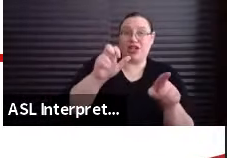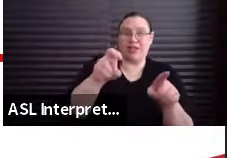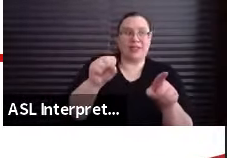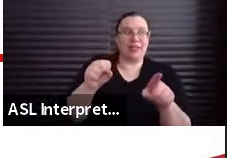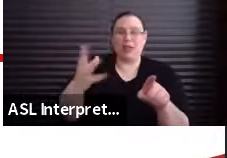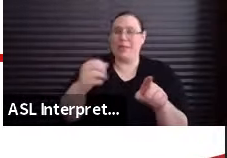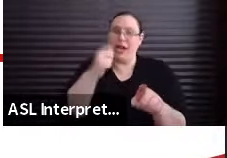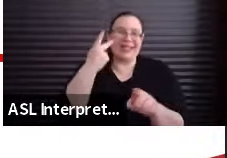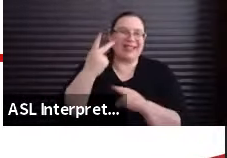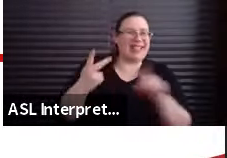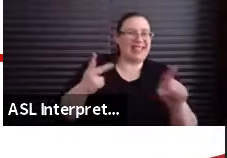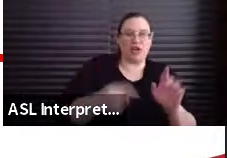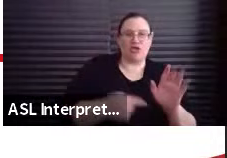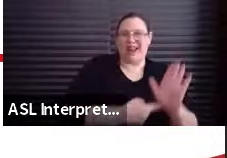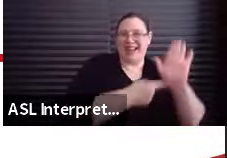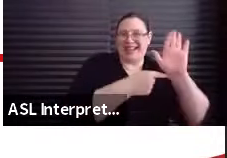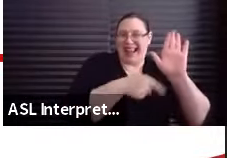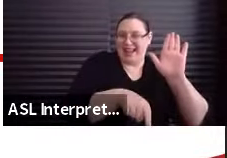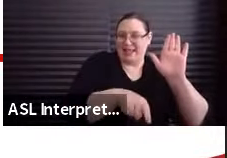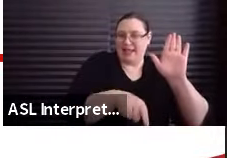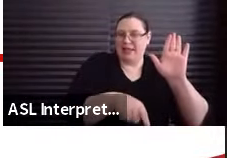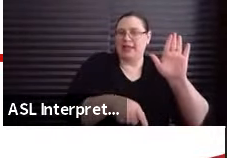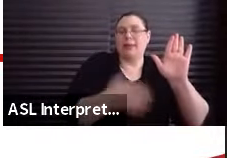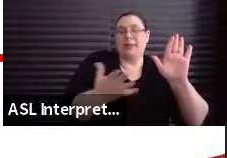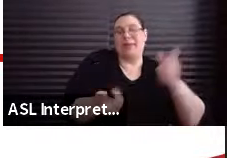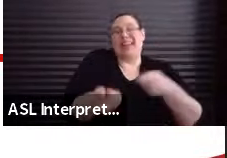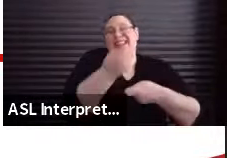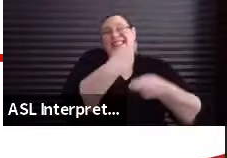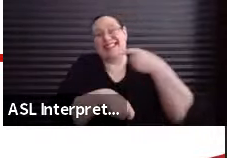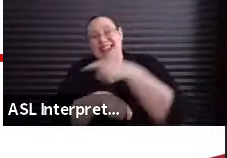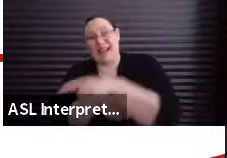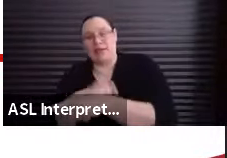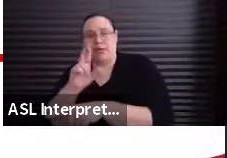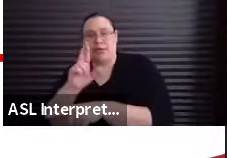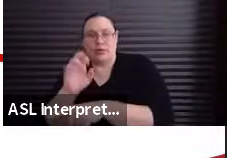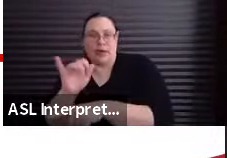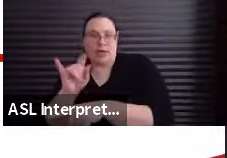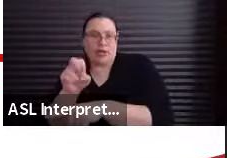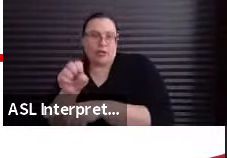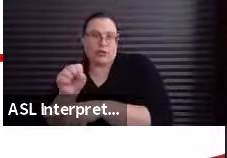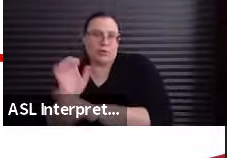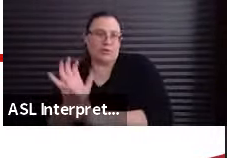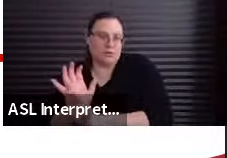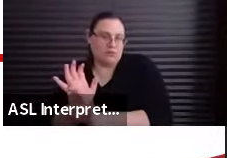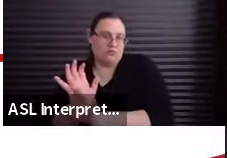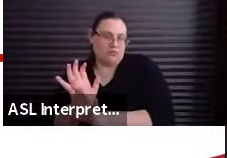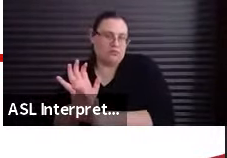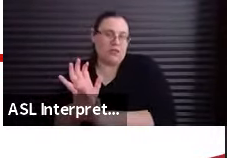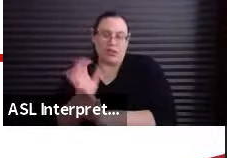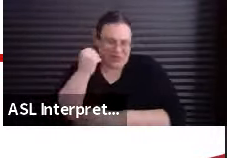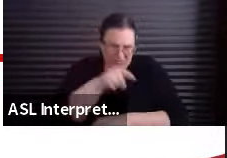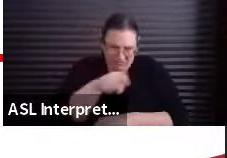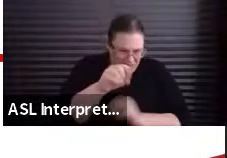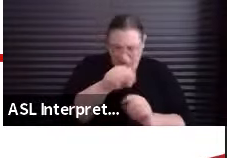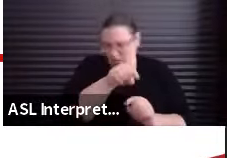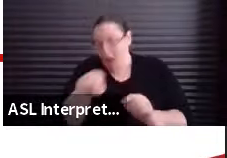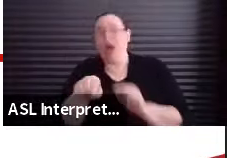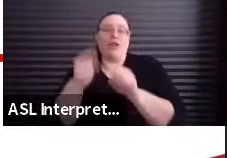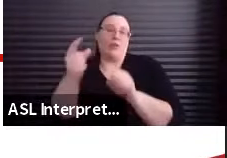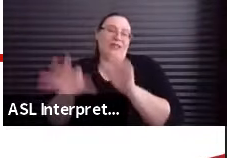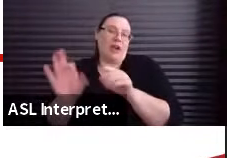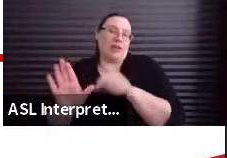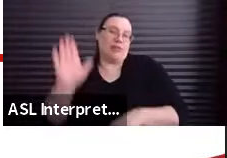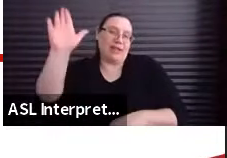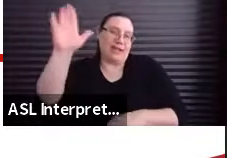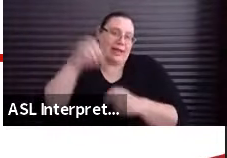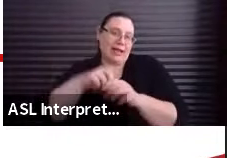a hand button at the very bottom, like I showed you before. That raise hand button might be under or inside the reactions